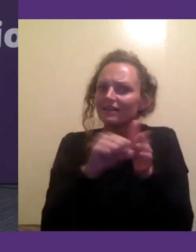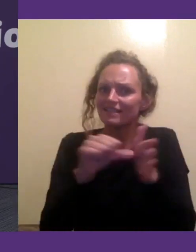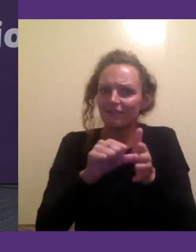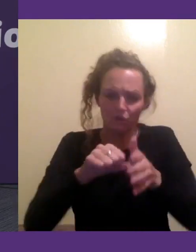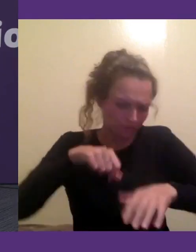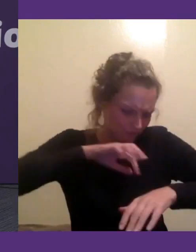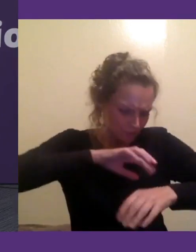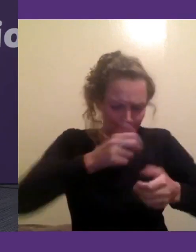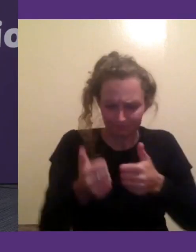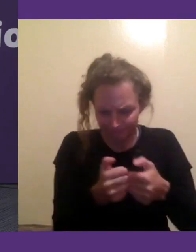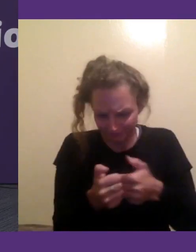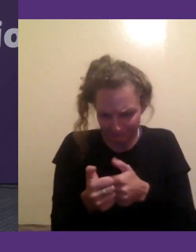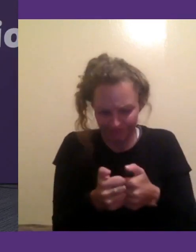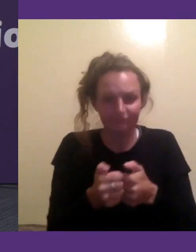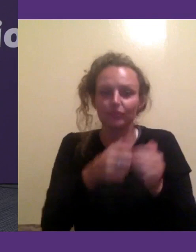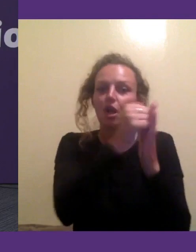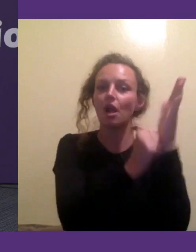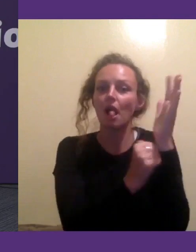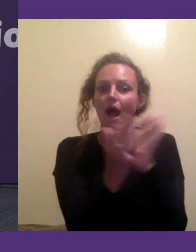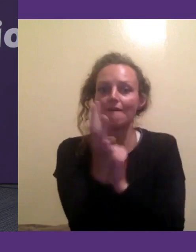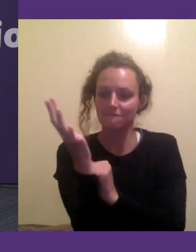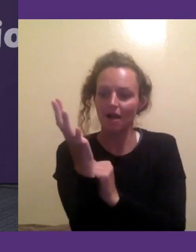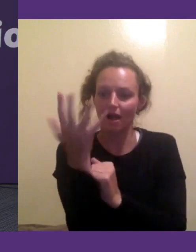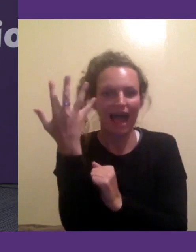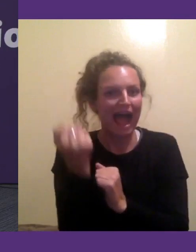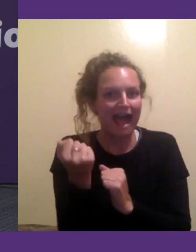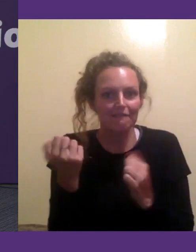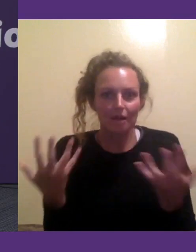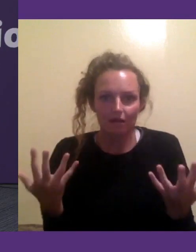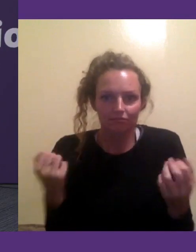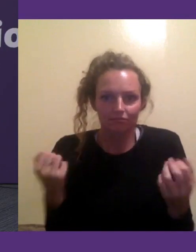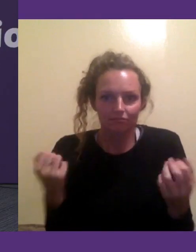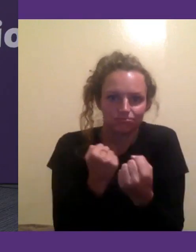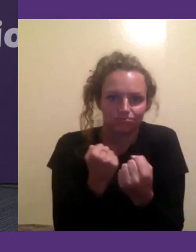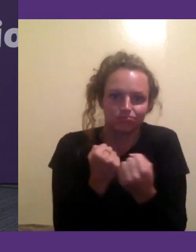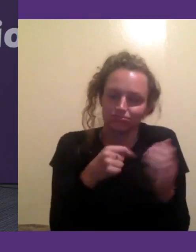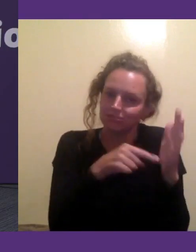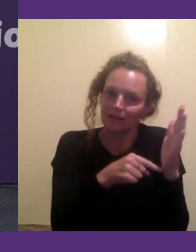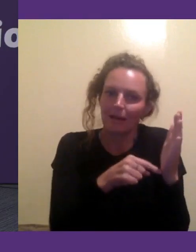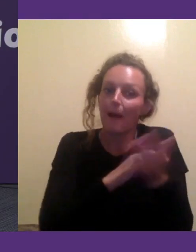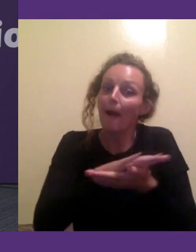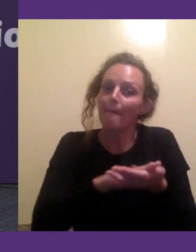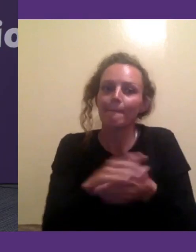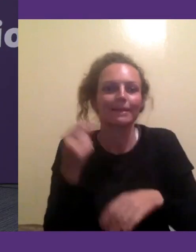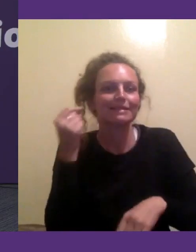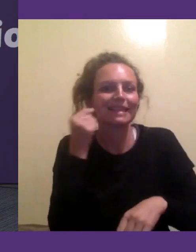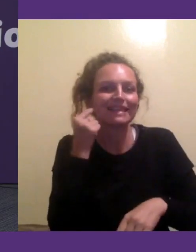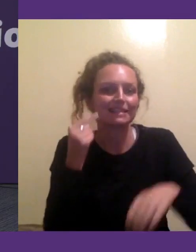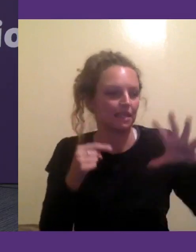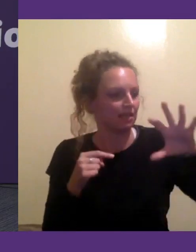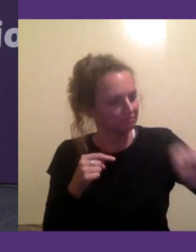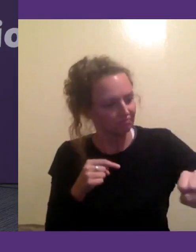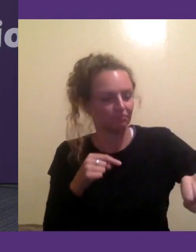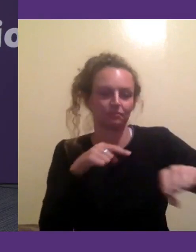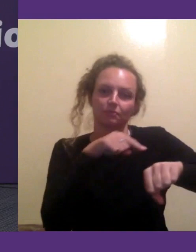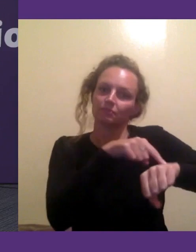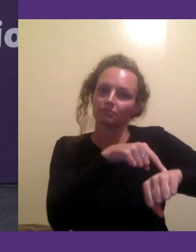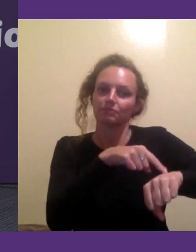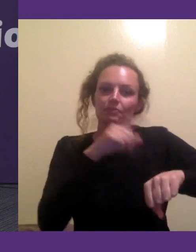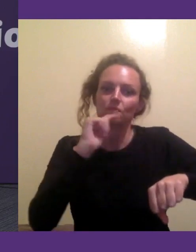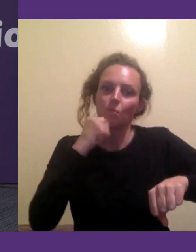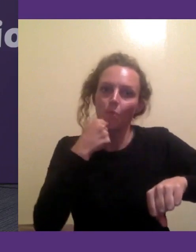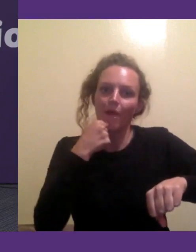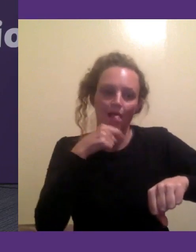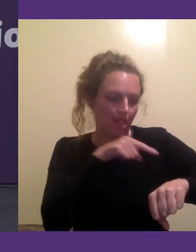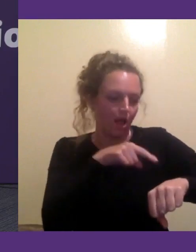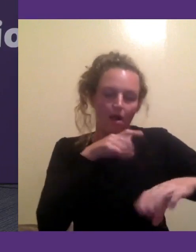gloves on and biological matter or God knows what, who have love it, that we actually